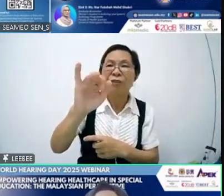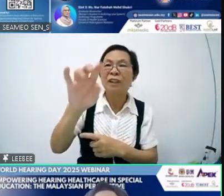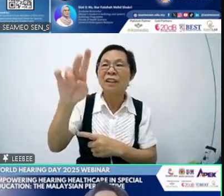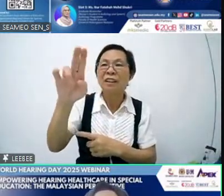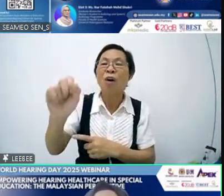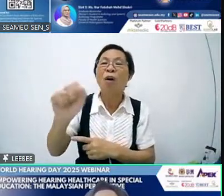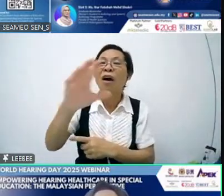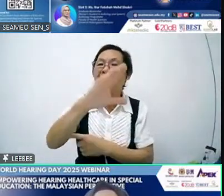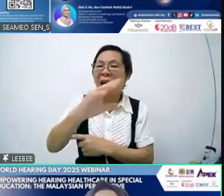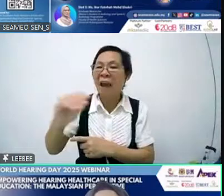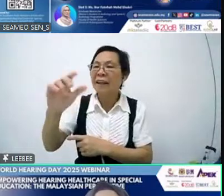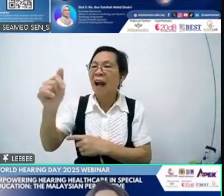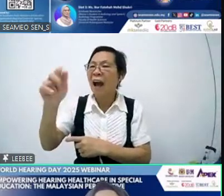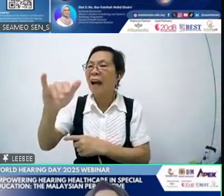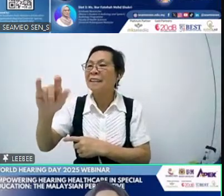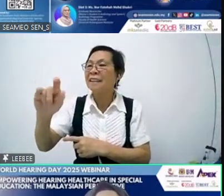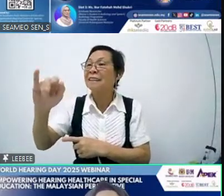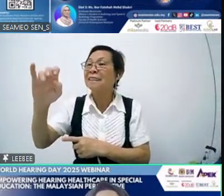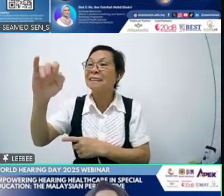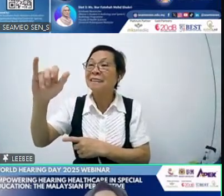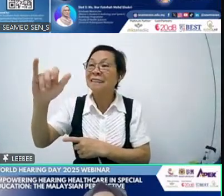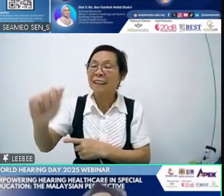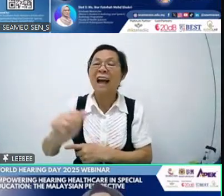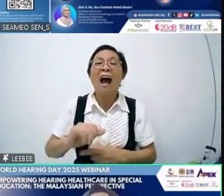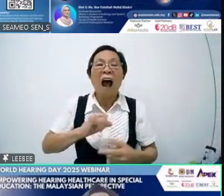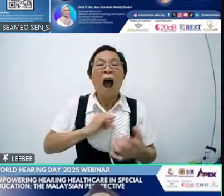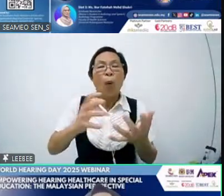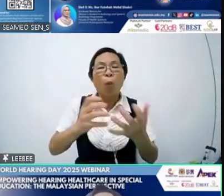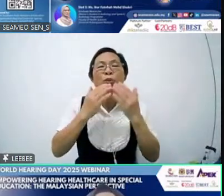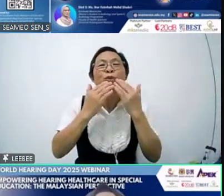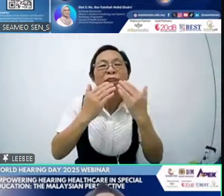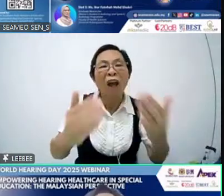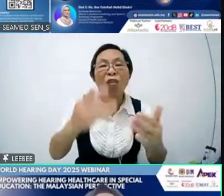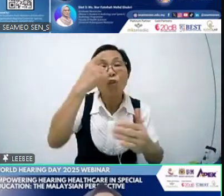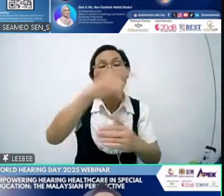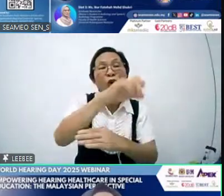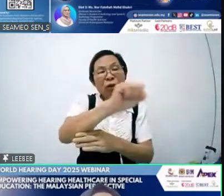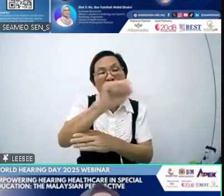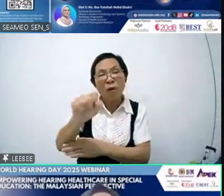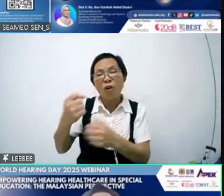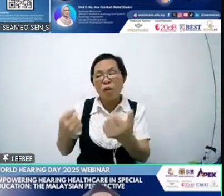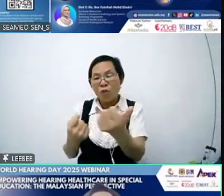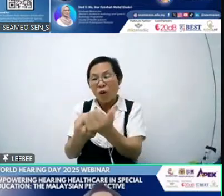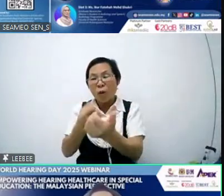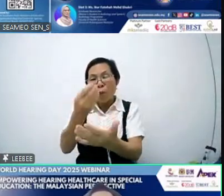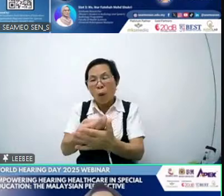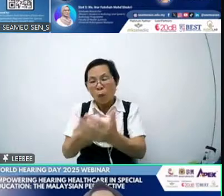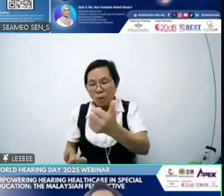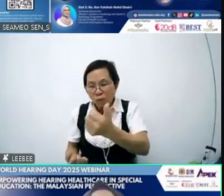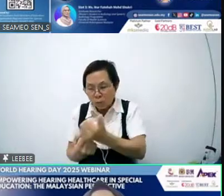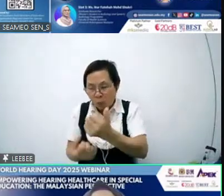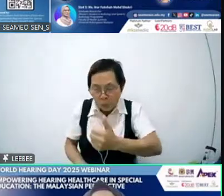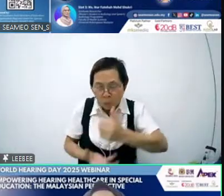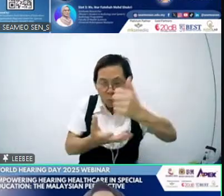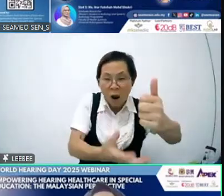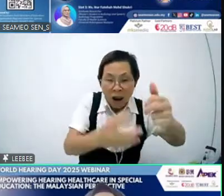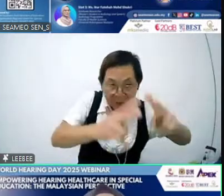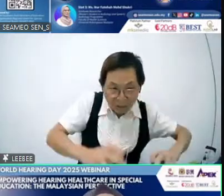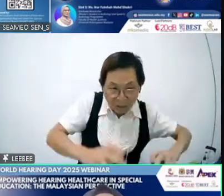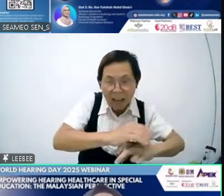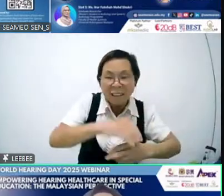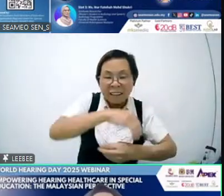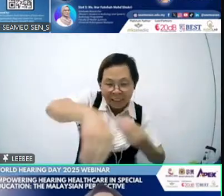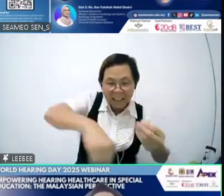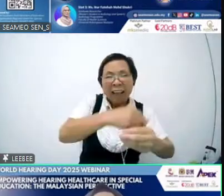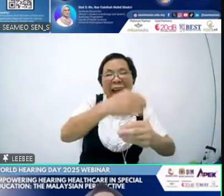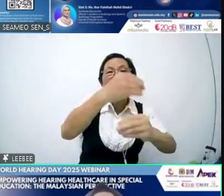I would also like to extend my deep appreciation for SEAMEO SEN for funding this research and helping turn the HAM module into